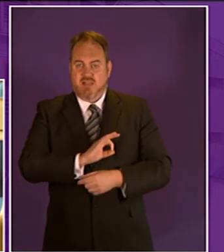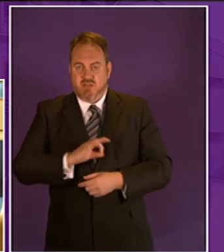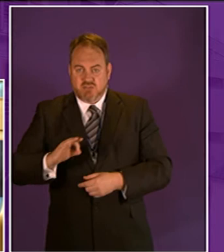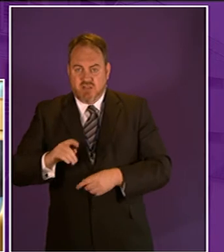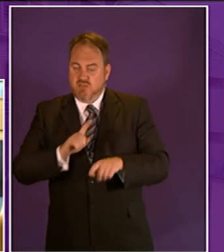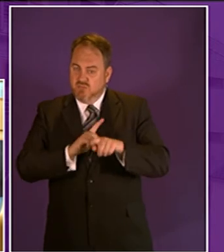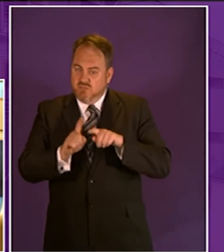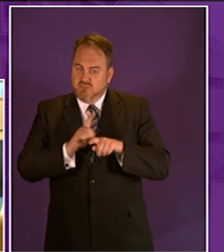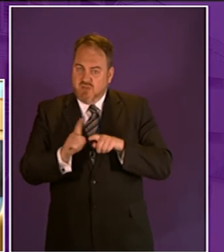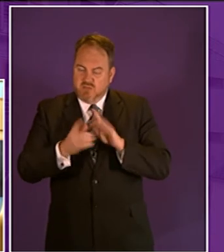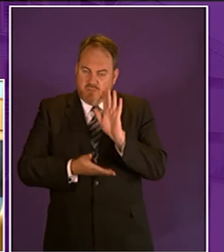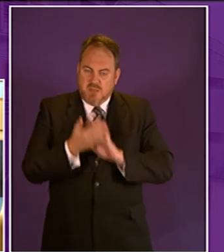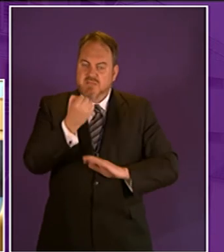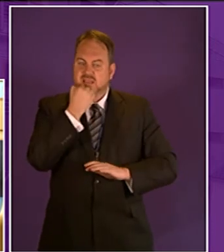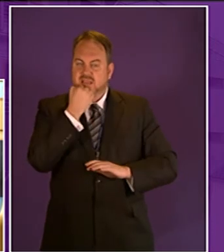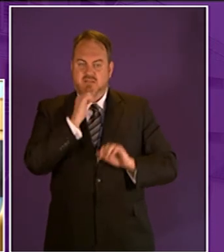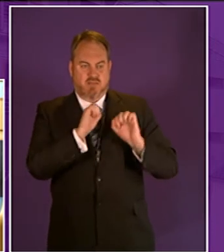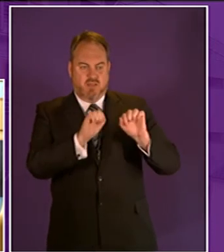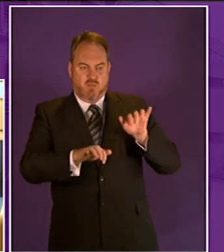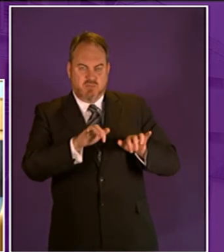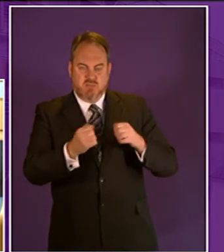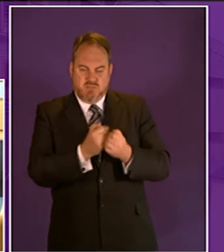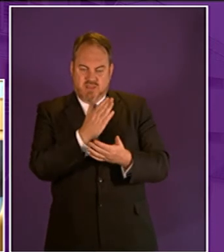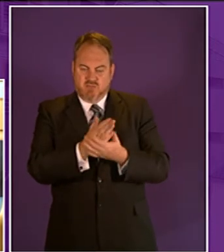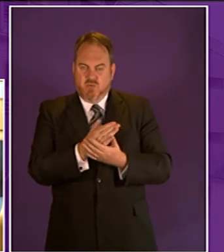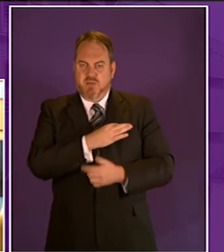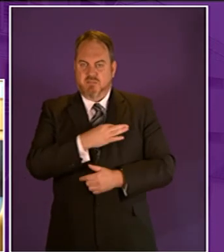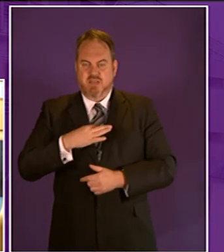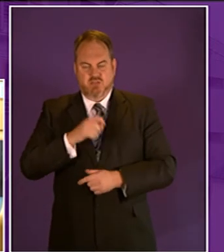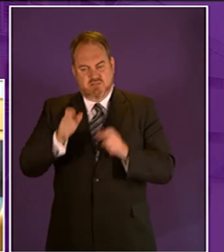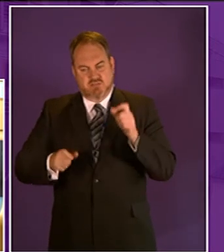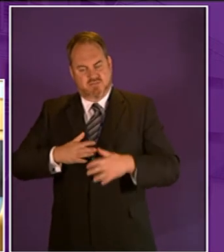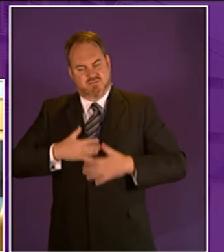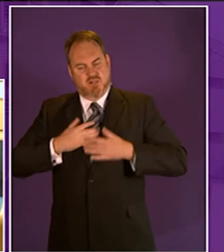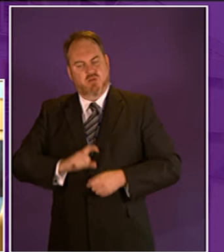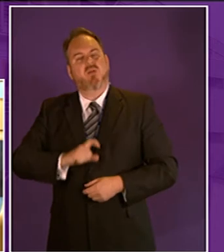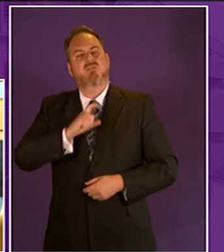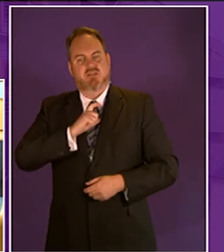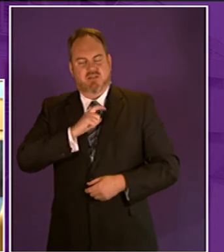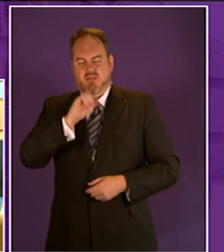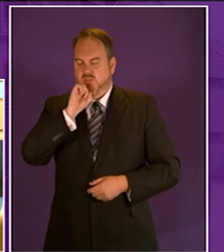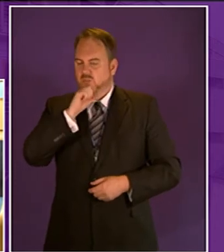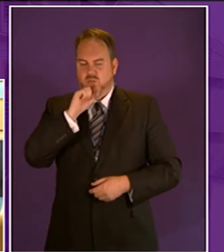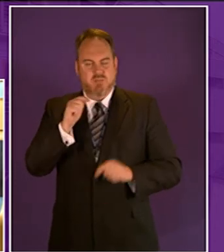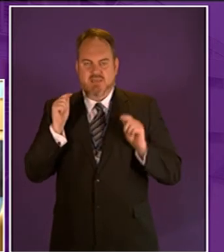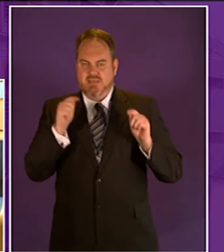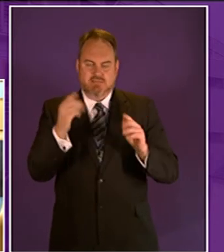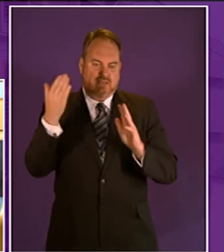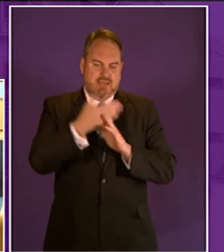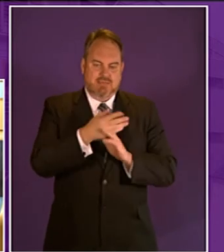IT system so that patients can have confidence that all possible actions are being taken to prevent similar attacks happening again in